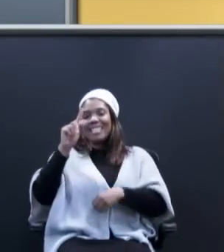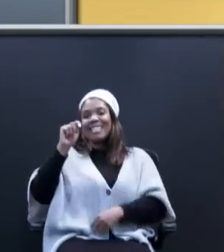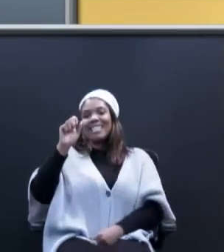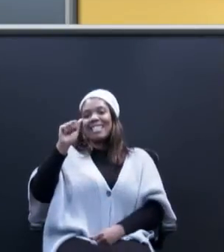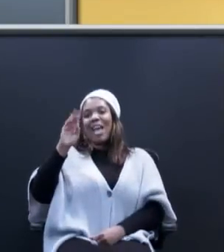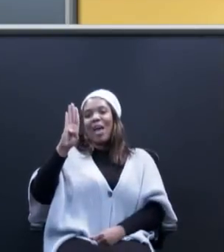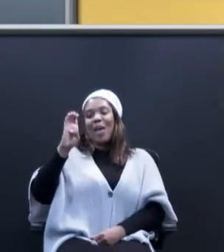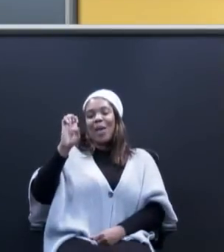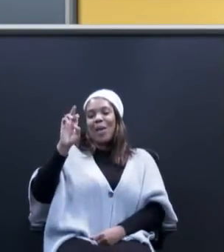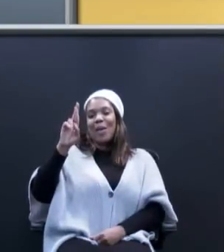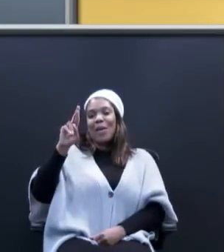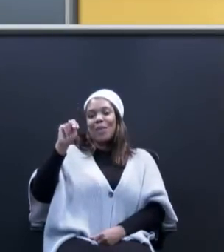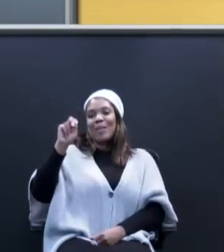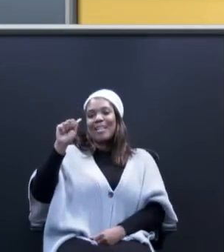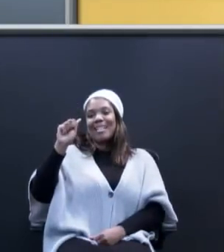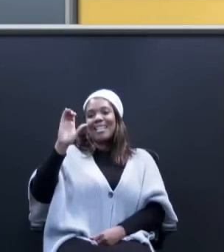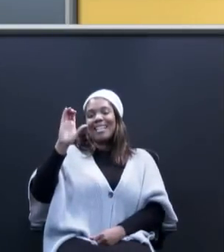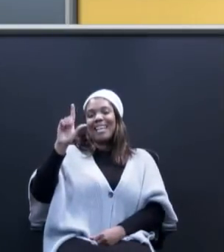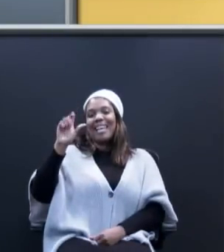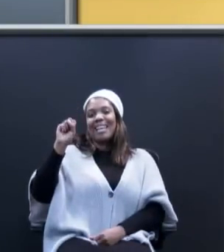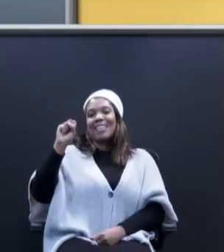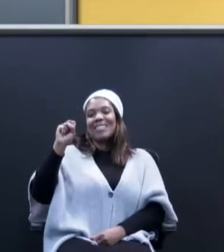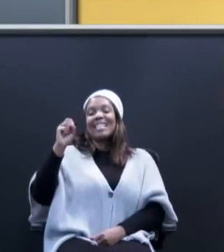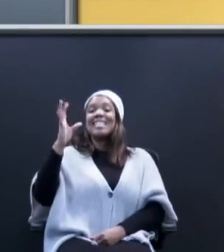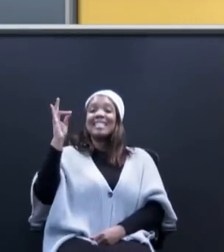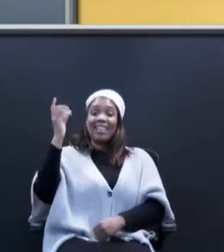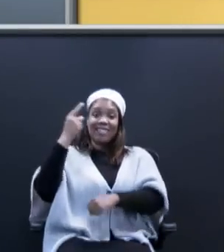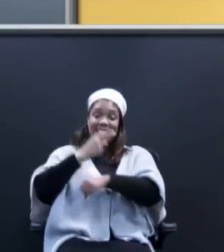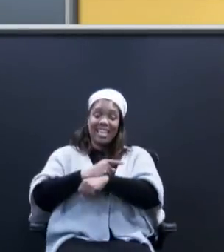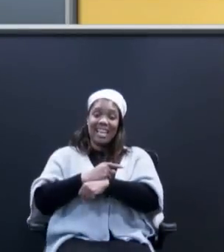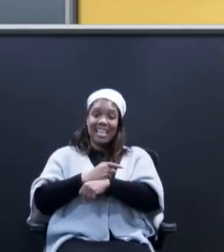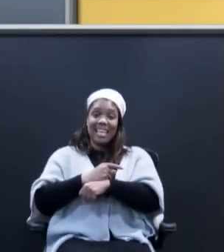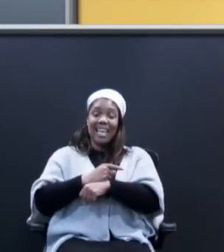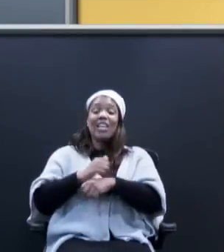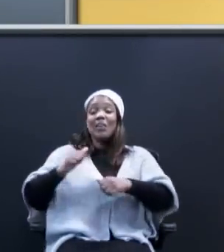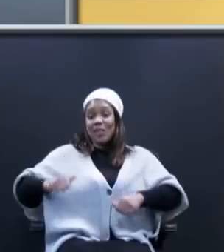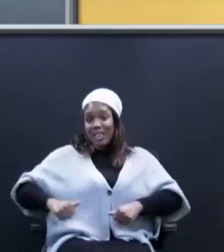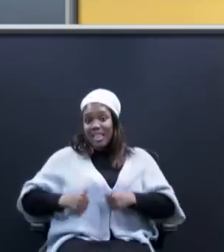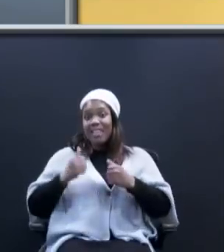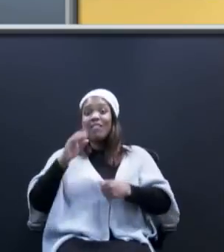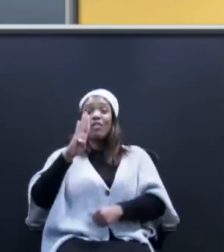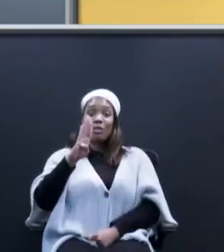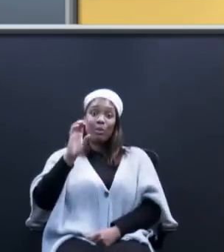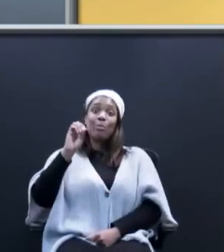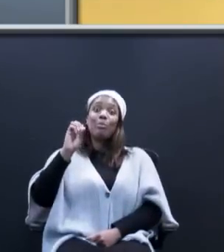of Tabernacle is 7 days, and the feast, and you dwell in booths for 7 days.